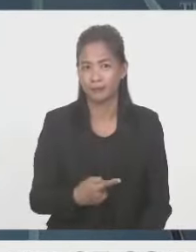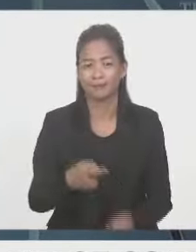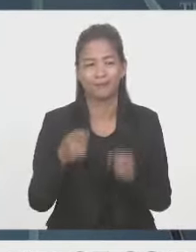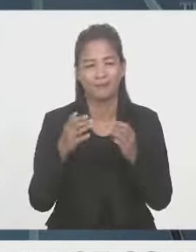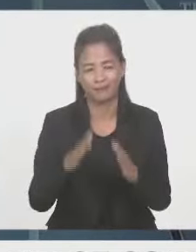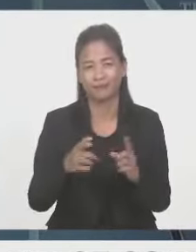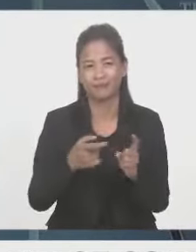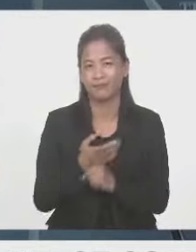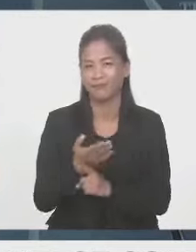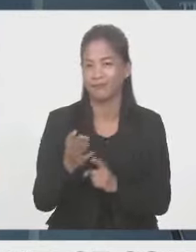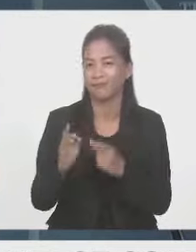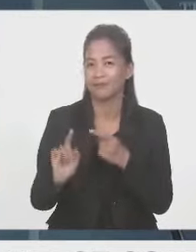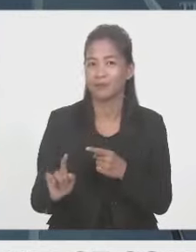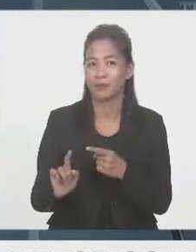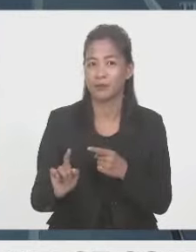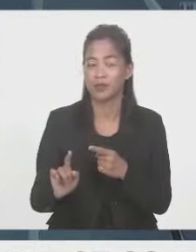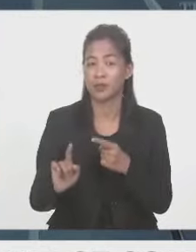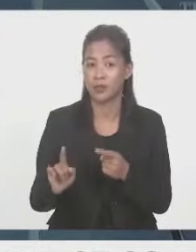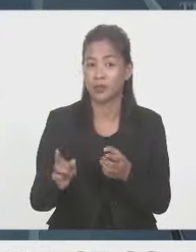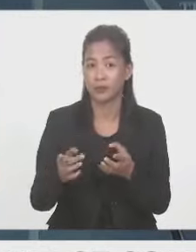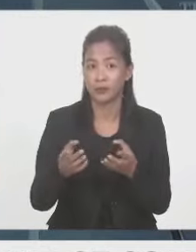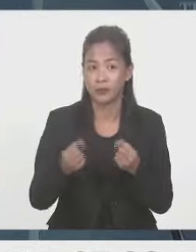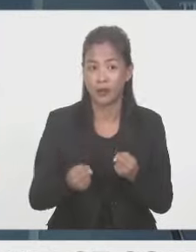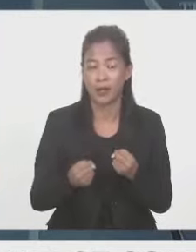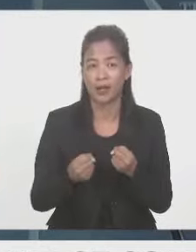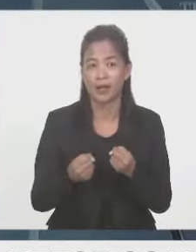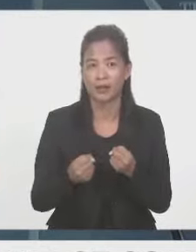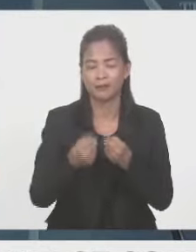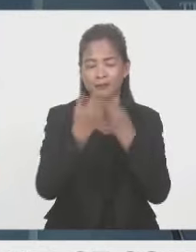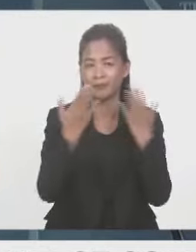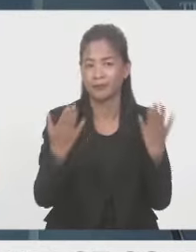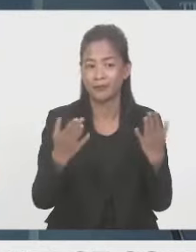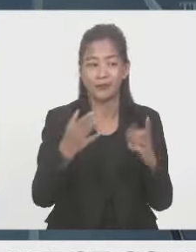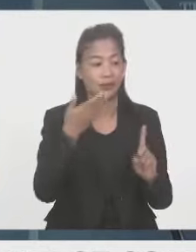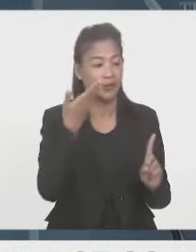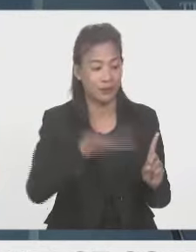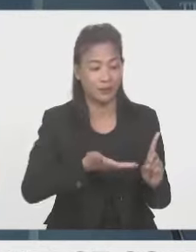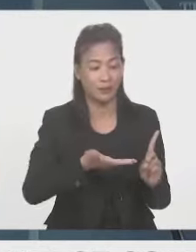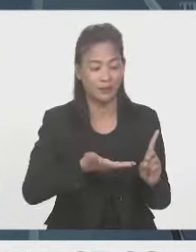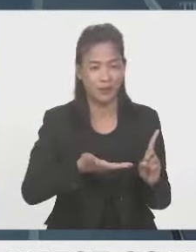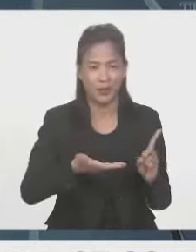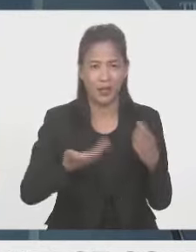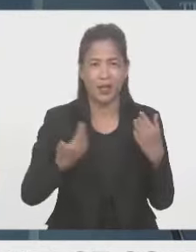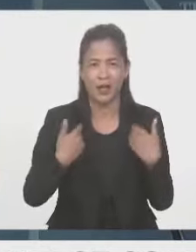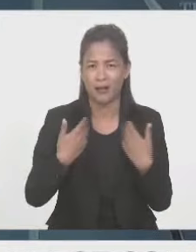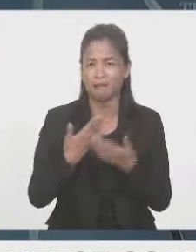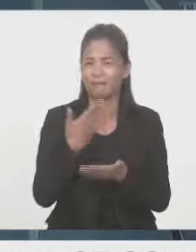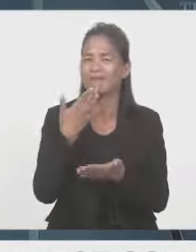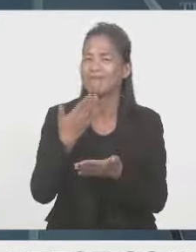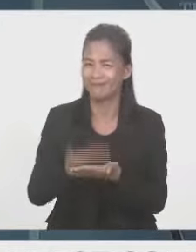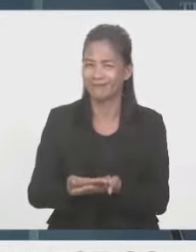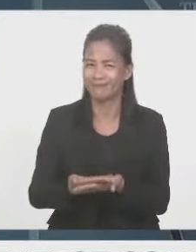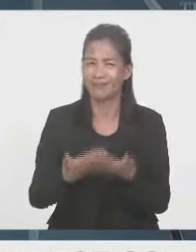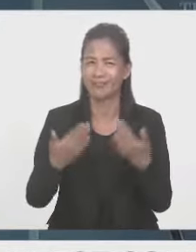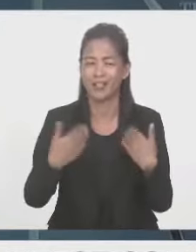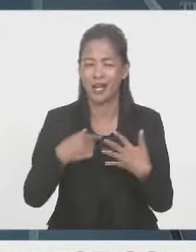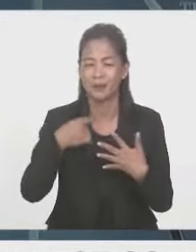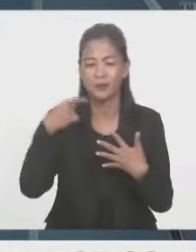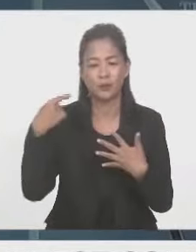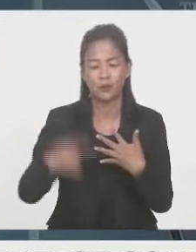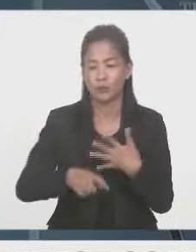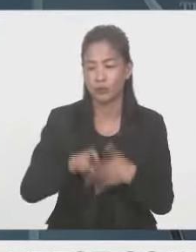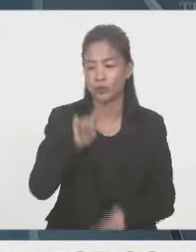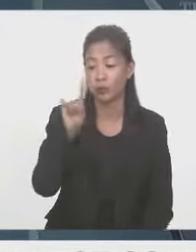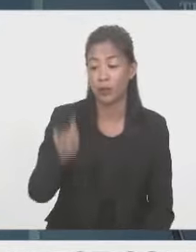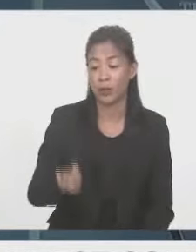by the president. He wanted you all to know that the president-elect, again, was gracious, came with a detailed set of